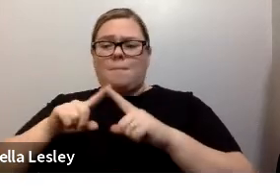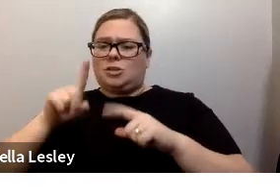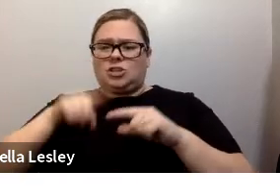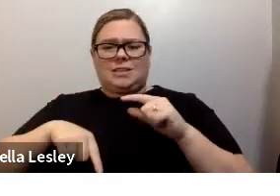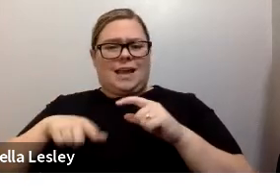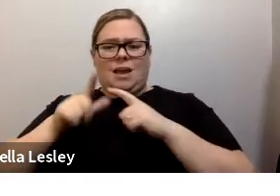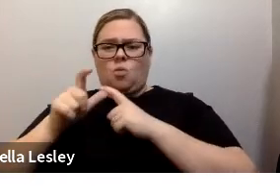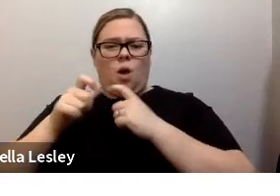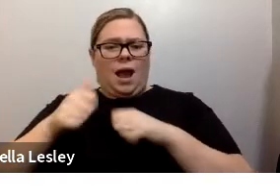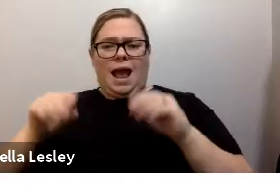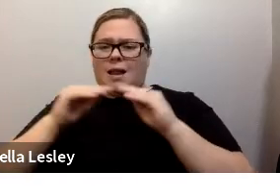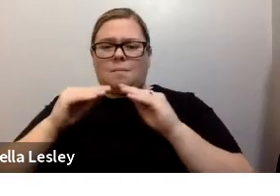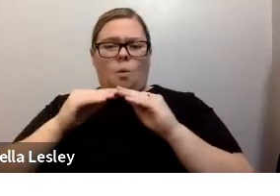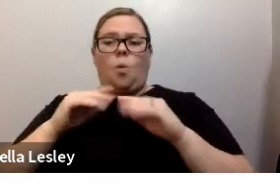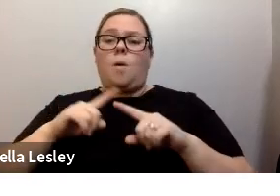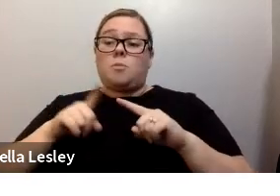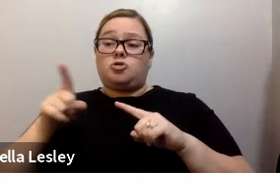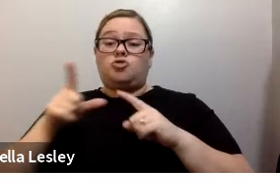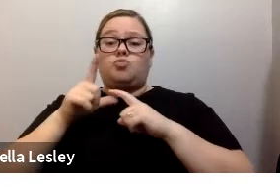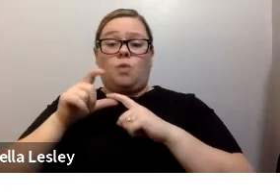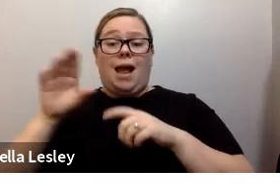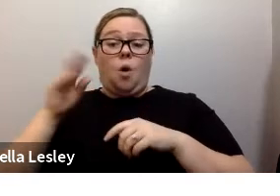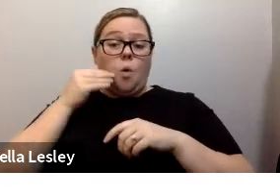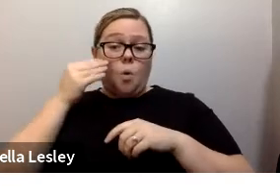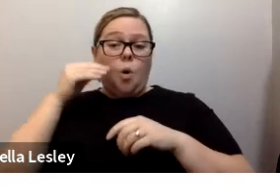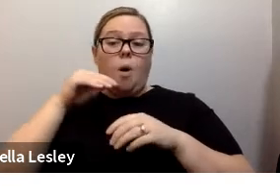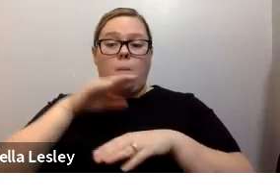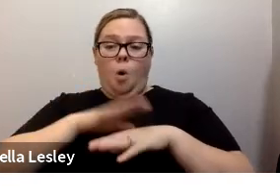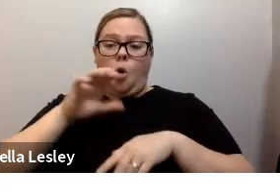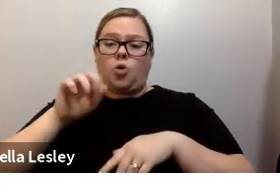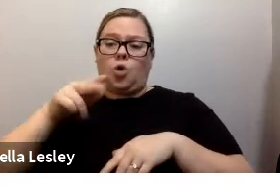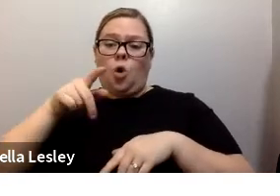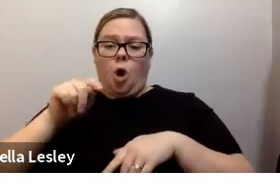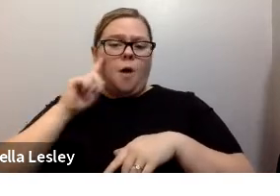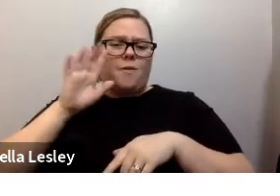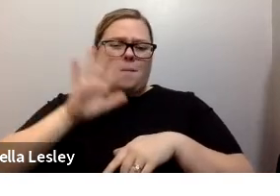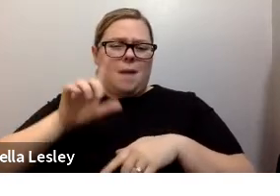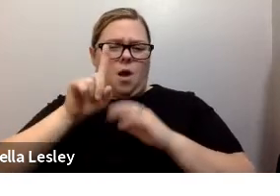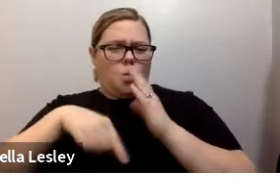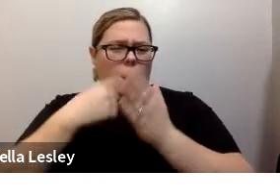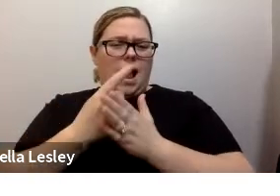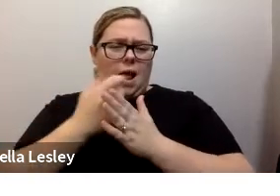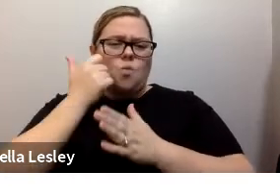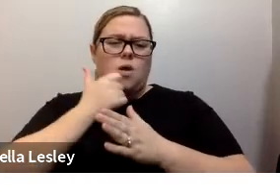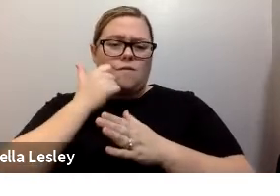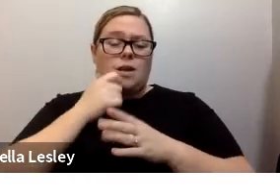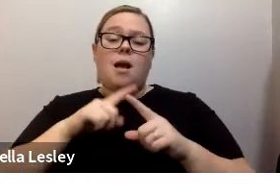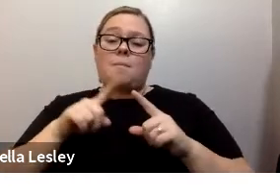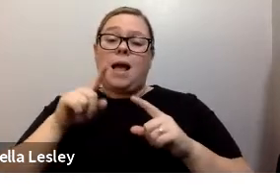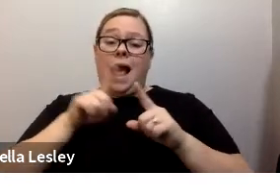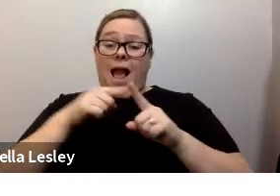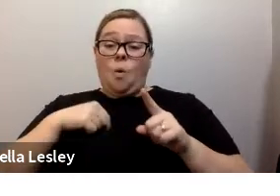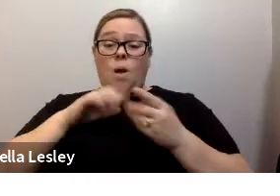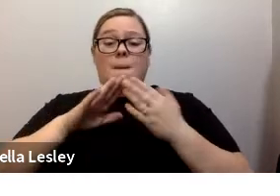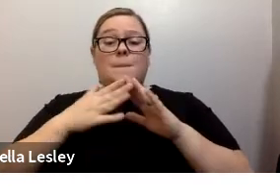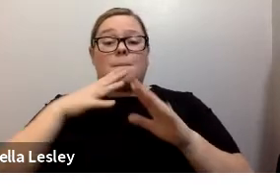home on her carpet for about an hour. So as we get older, or as certain conditions change in our life, we have to change the type of physical